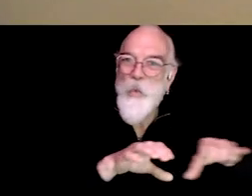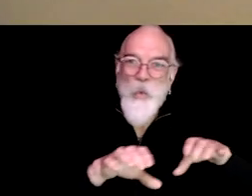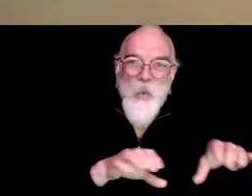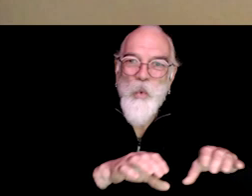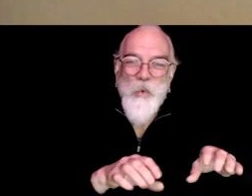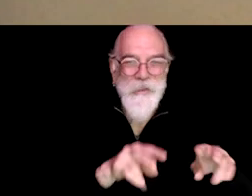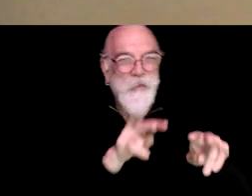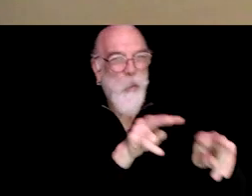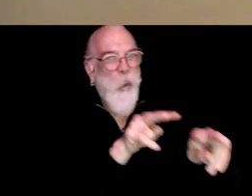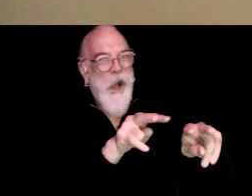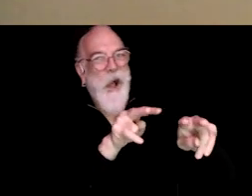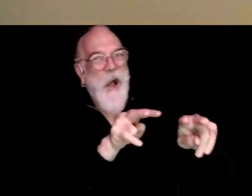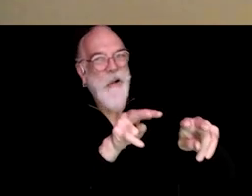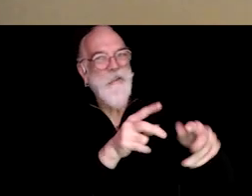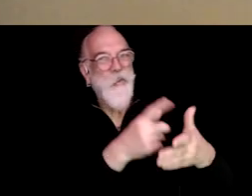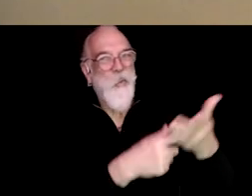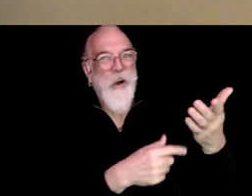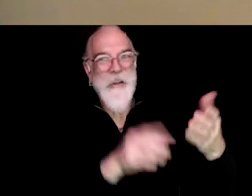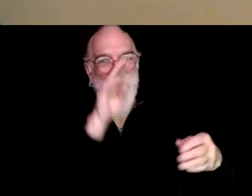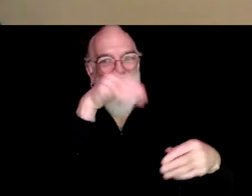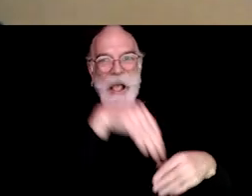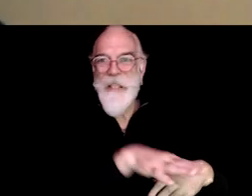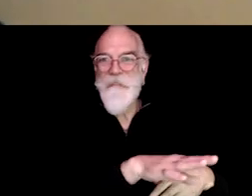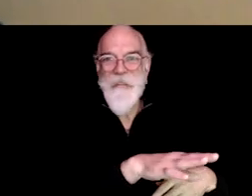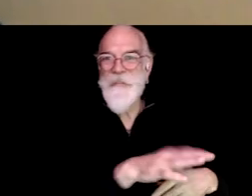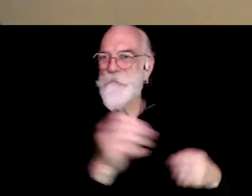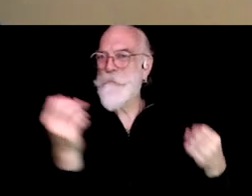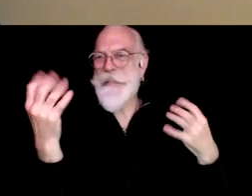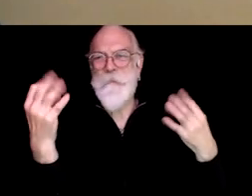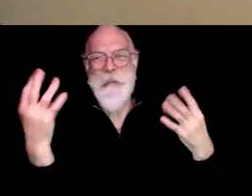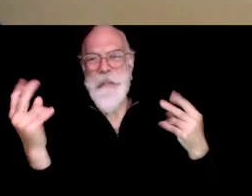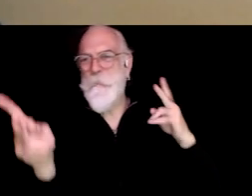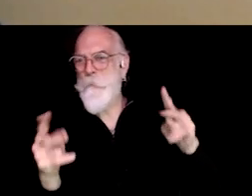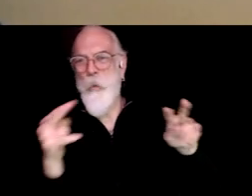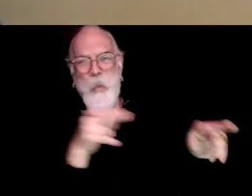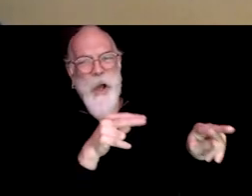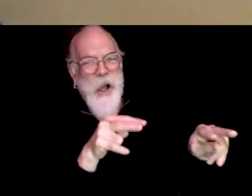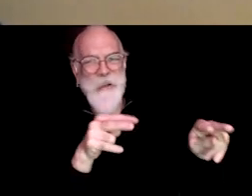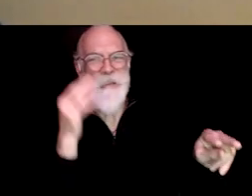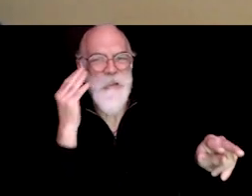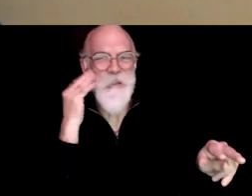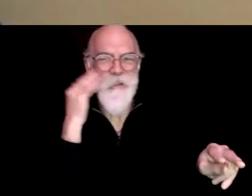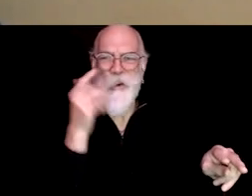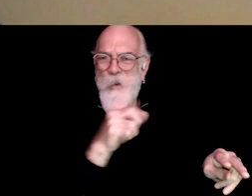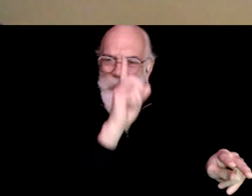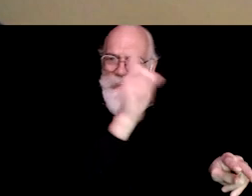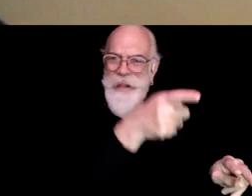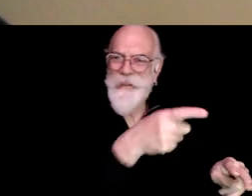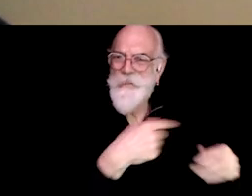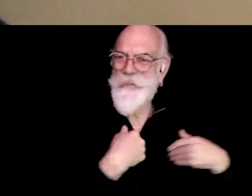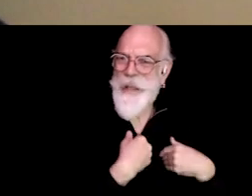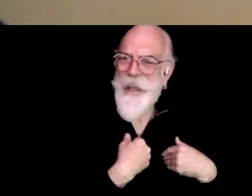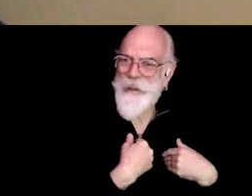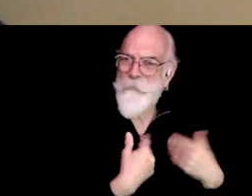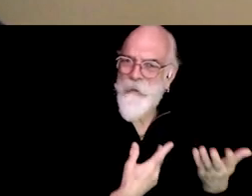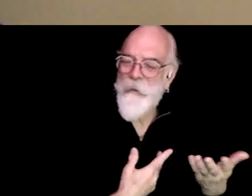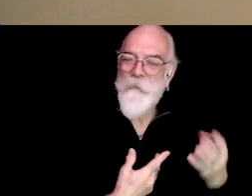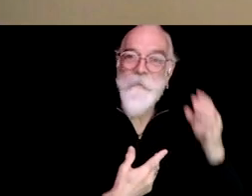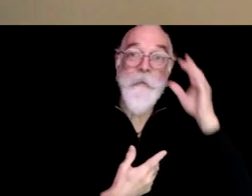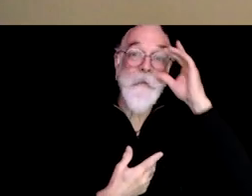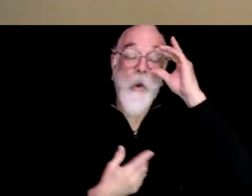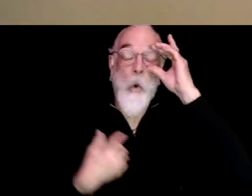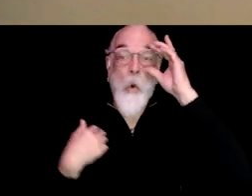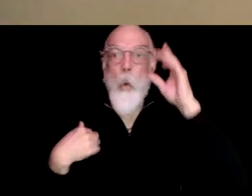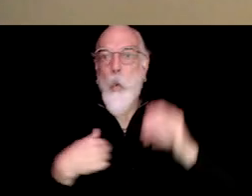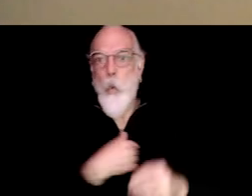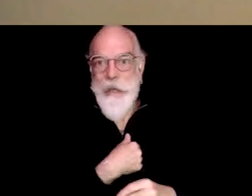actions, and by the observances of many other people in their environment. So what we